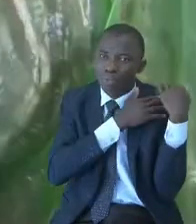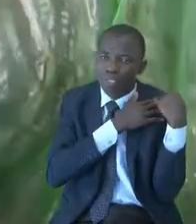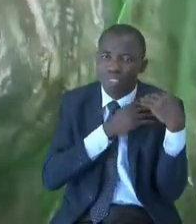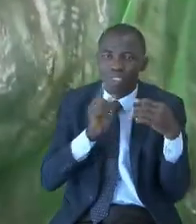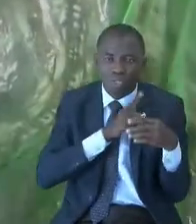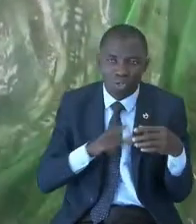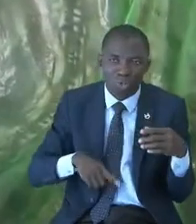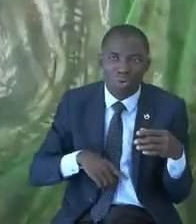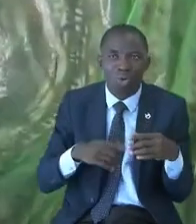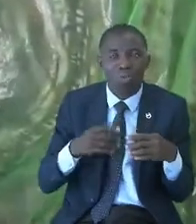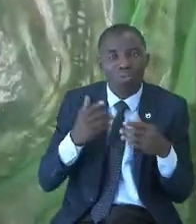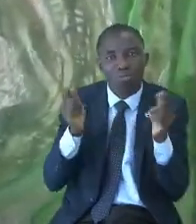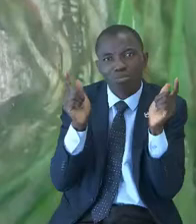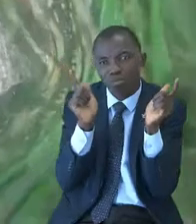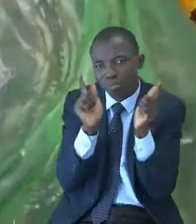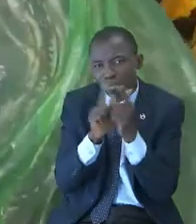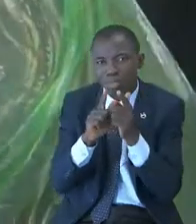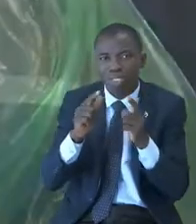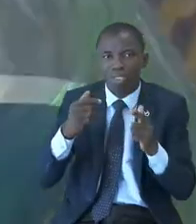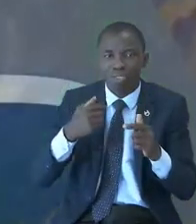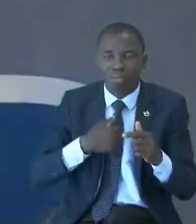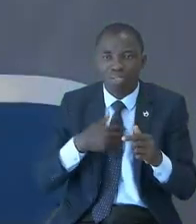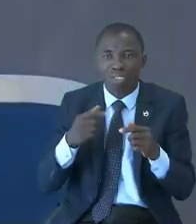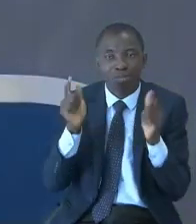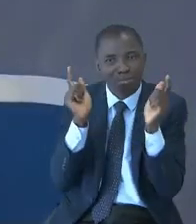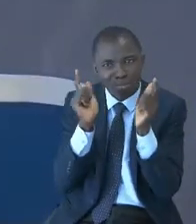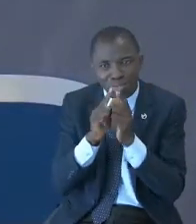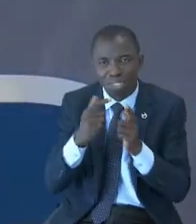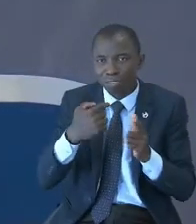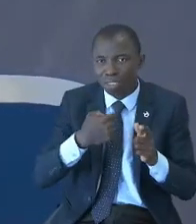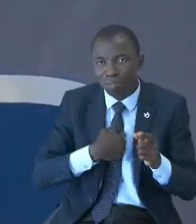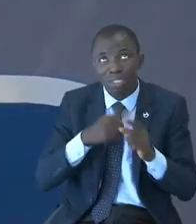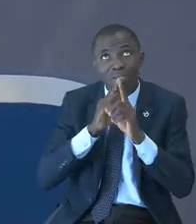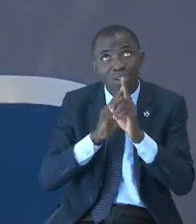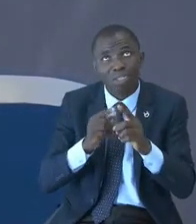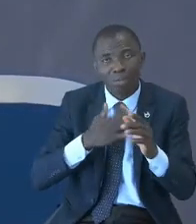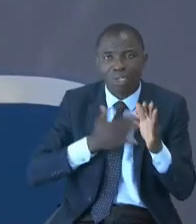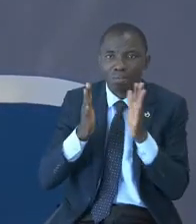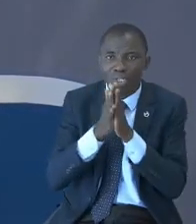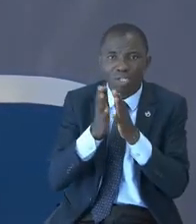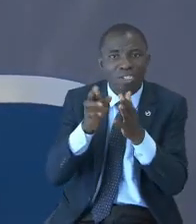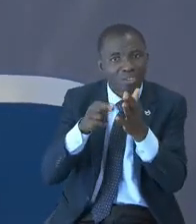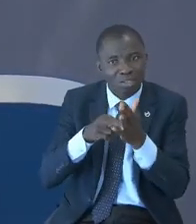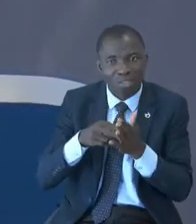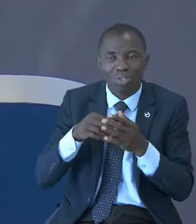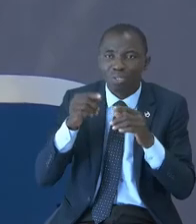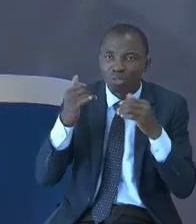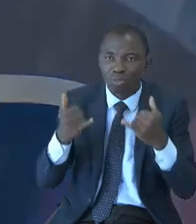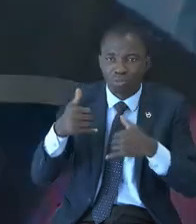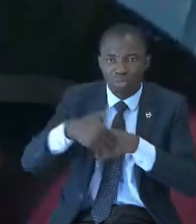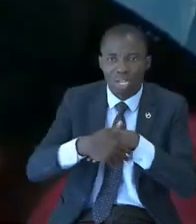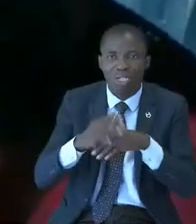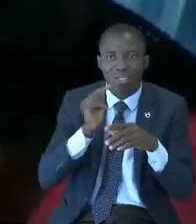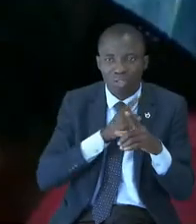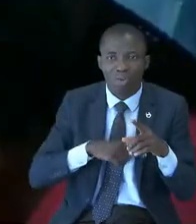shouting tonight. The shout of joy, the shout of rejoicing, what the Lord will do tonight.